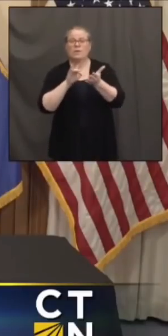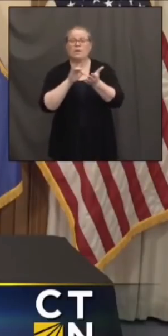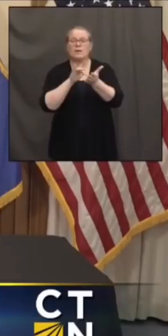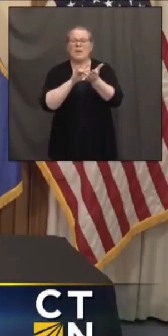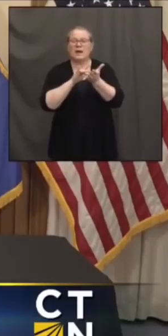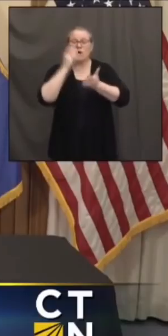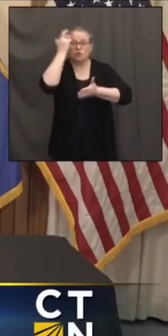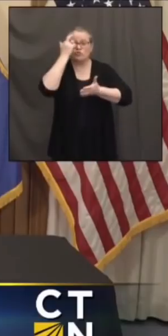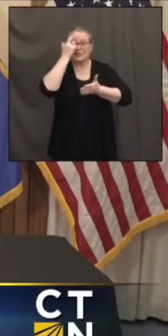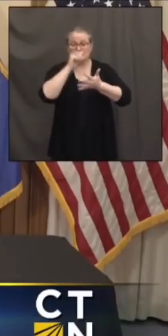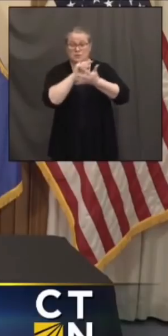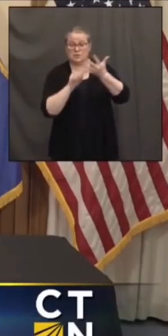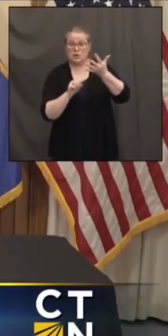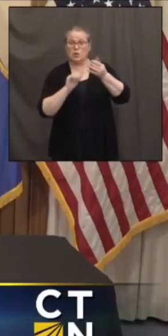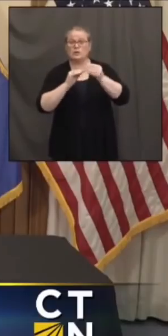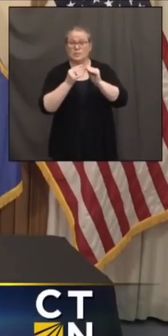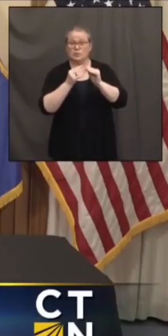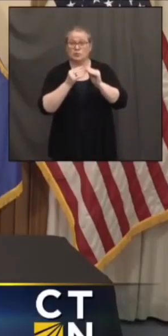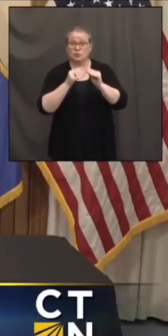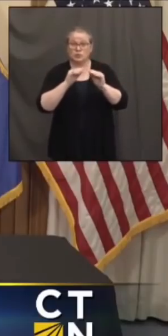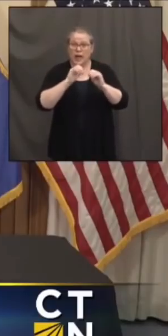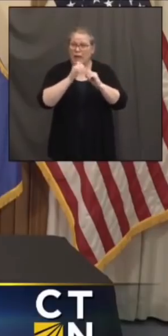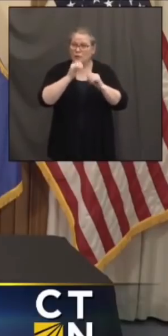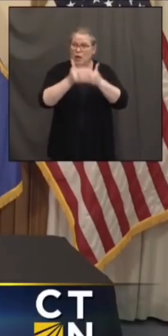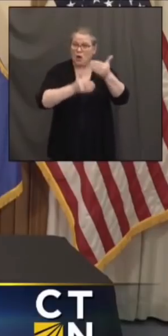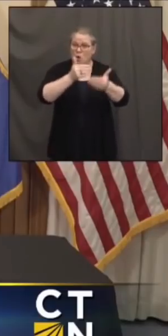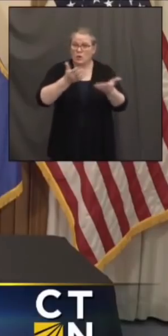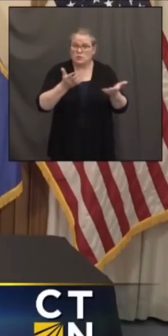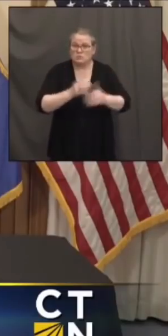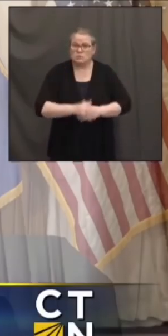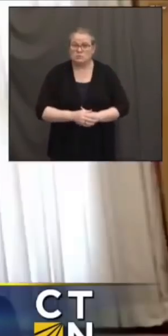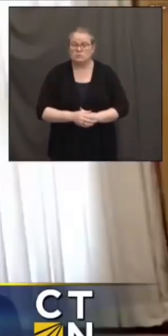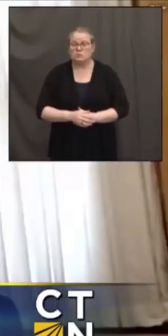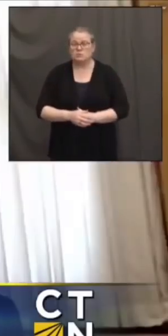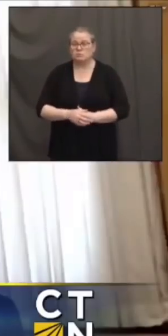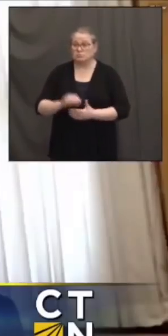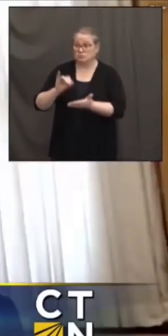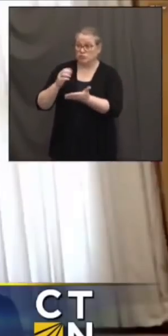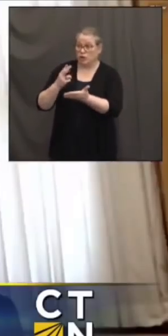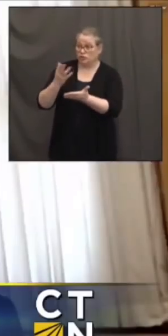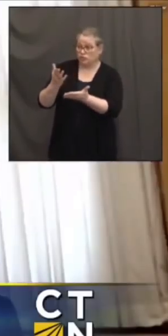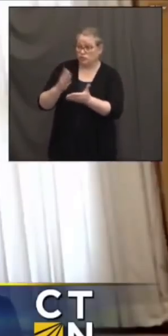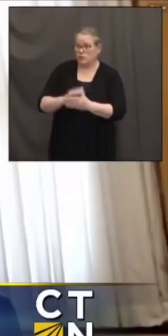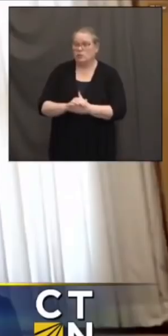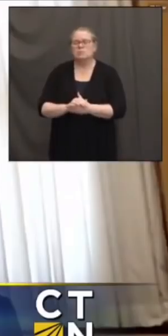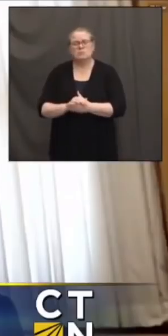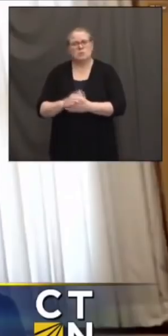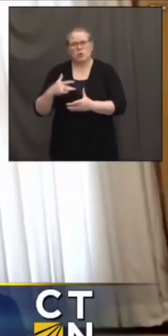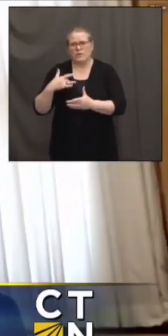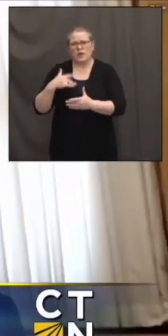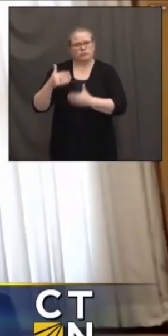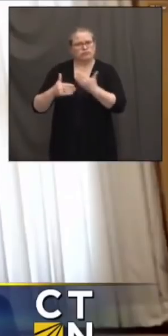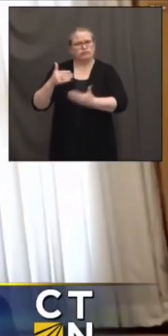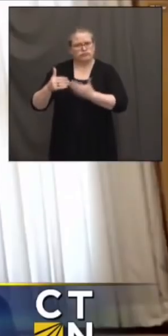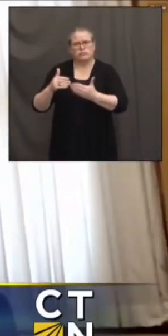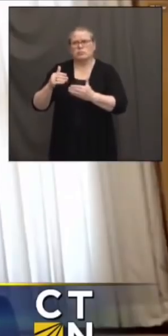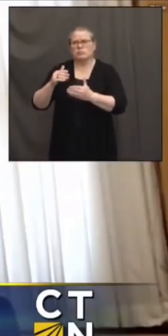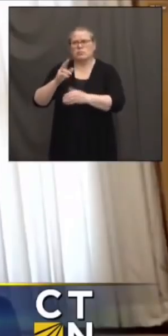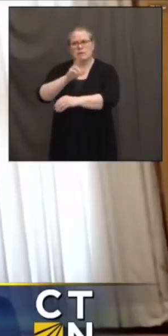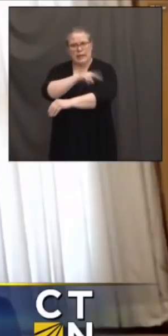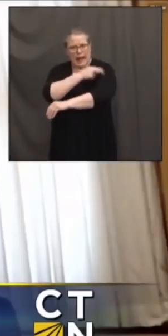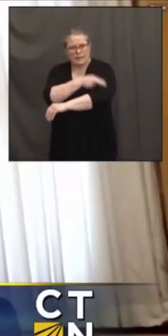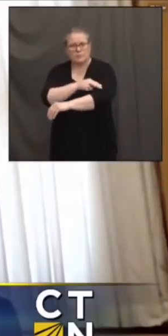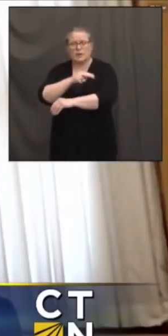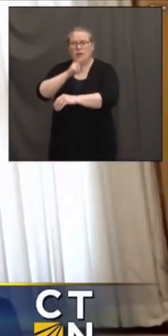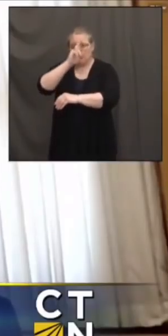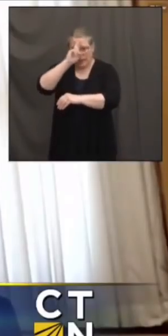Take it, Josh. Yeah, we've heard it's gone well. I think most of the hospital providers have provided, access to people with those